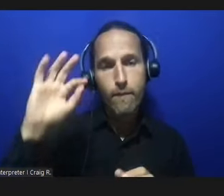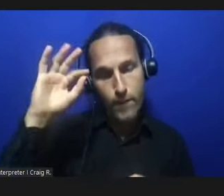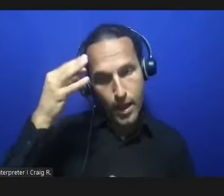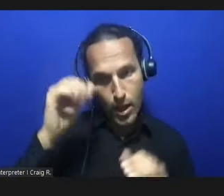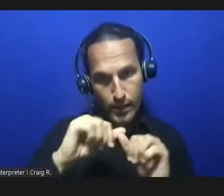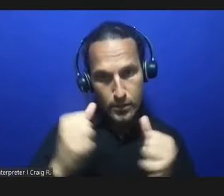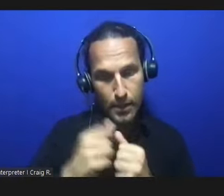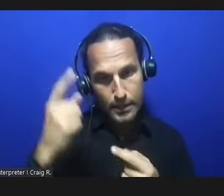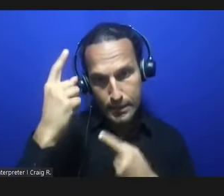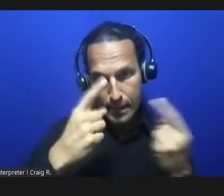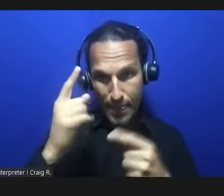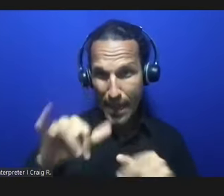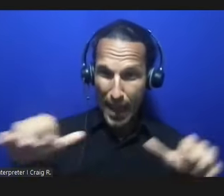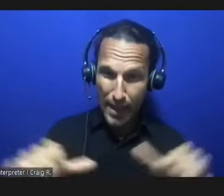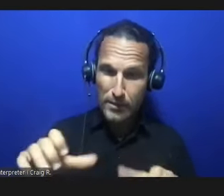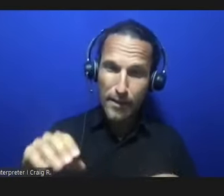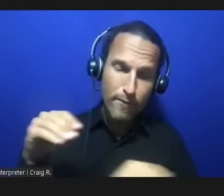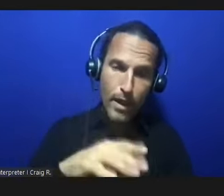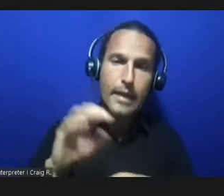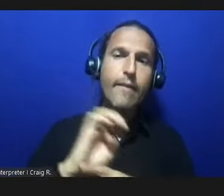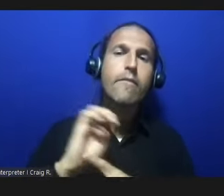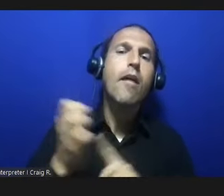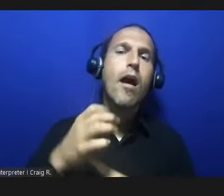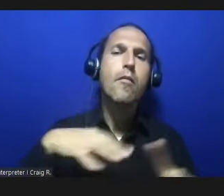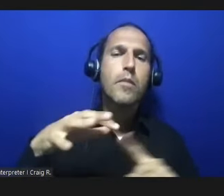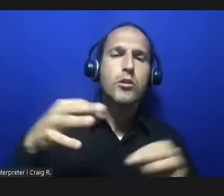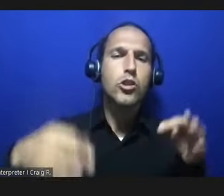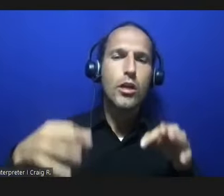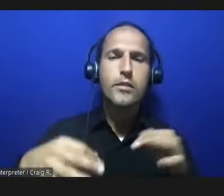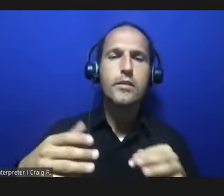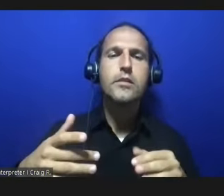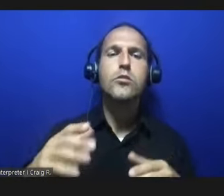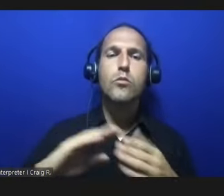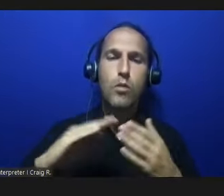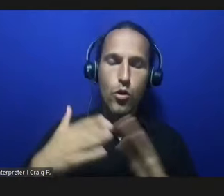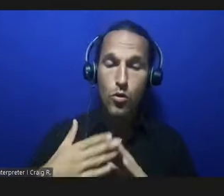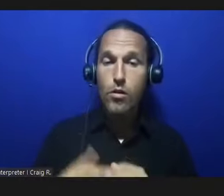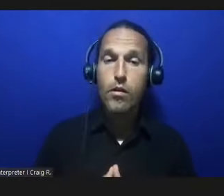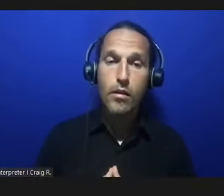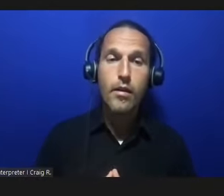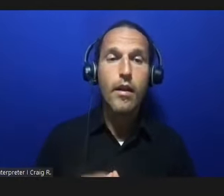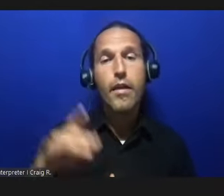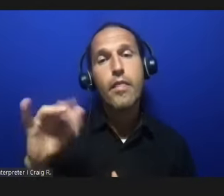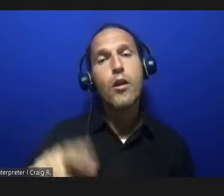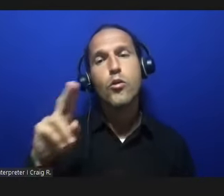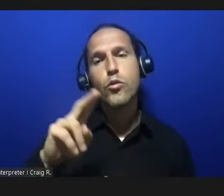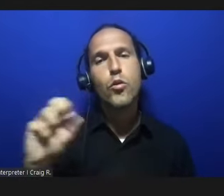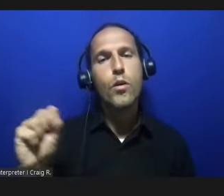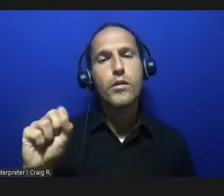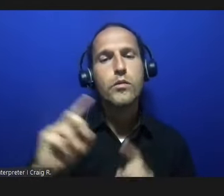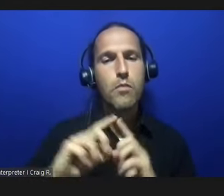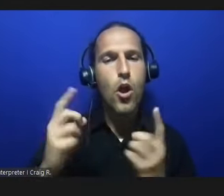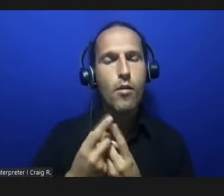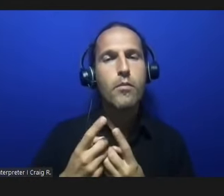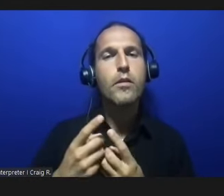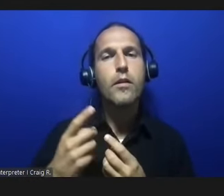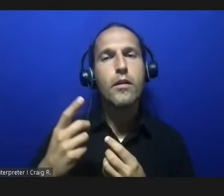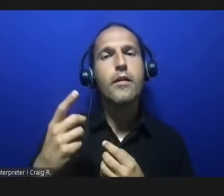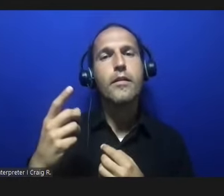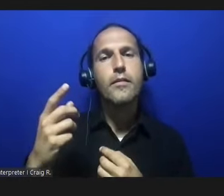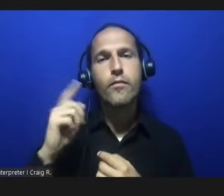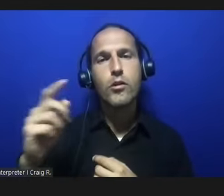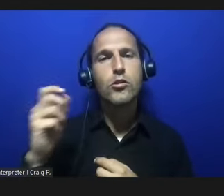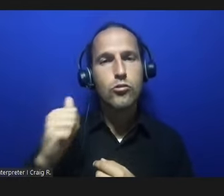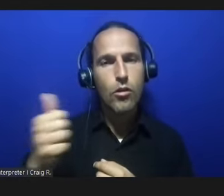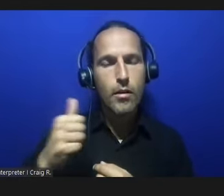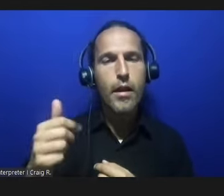the effects of their actions on environmental justice communities. In subsequent years, the U.S. Department of Transportation and the Federal Highway